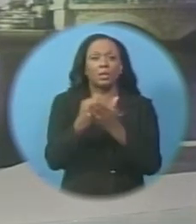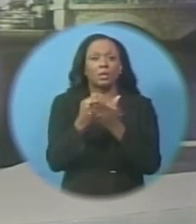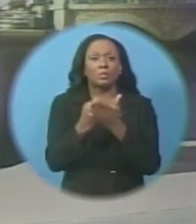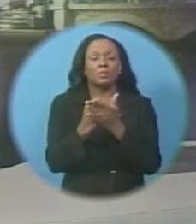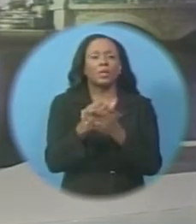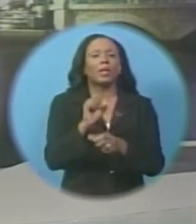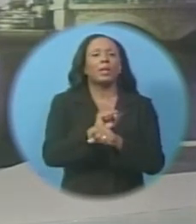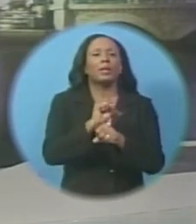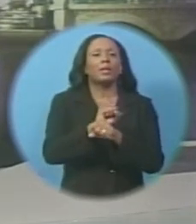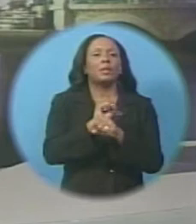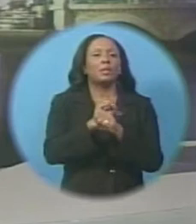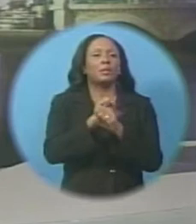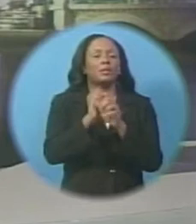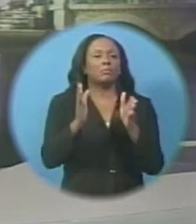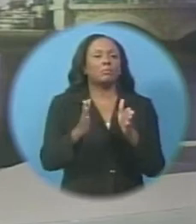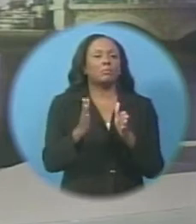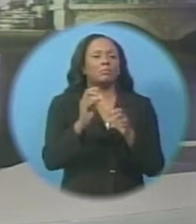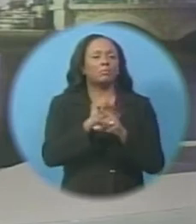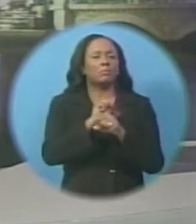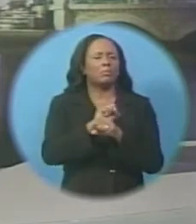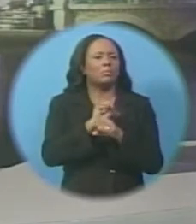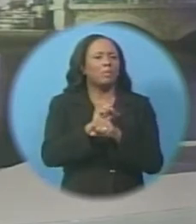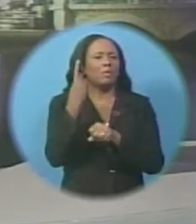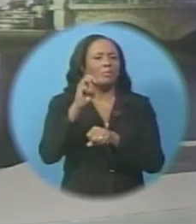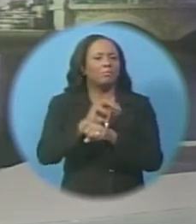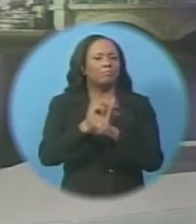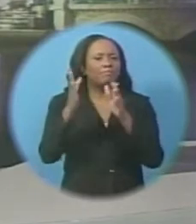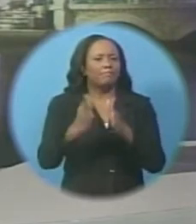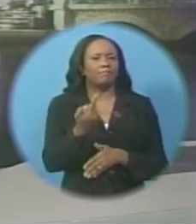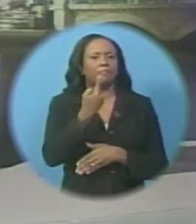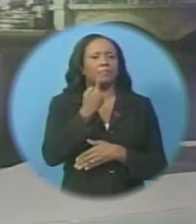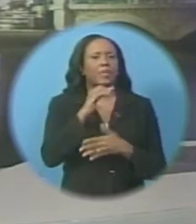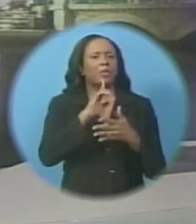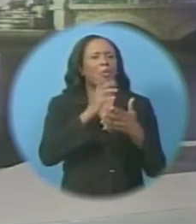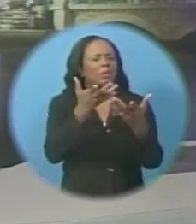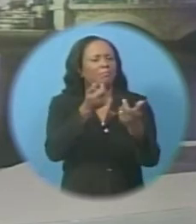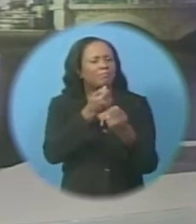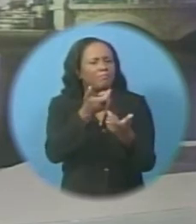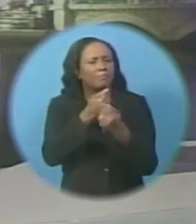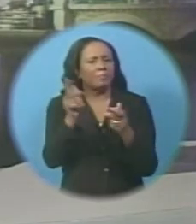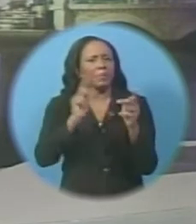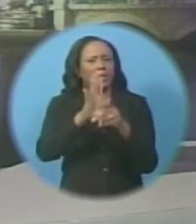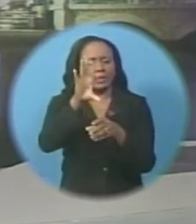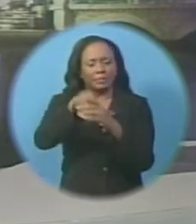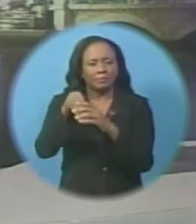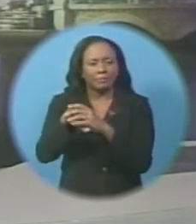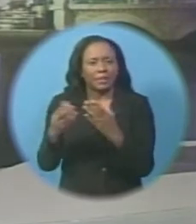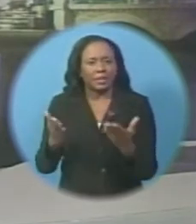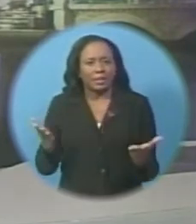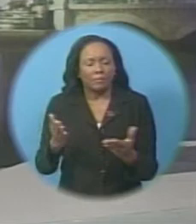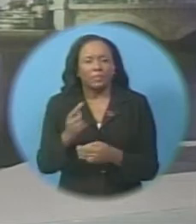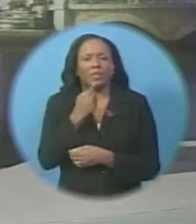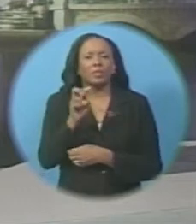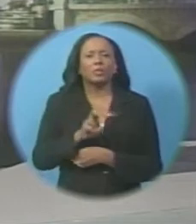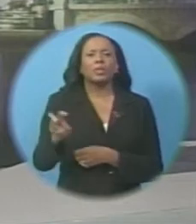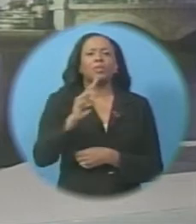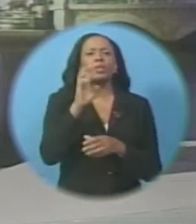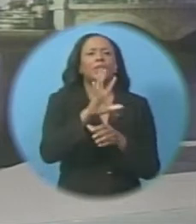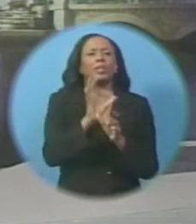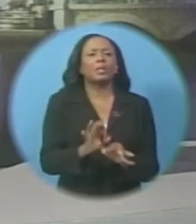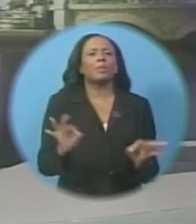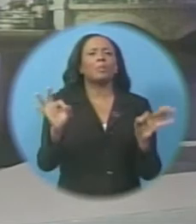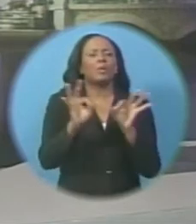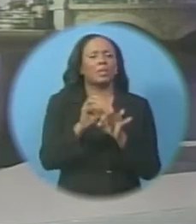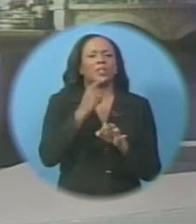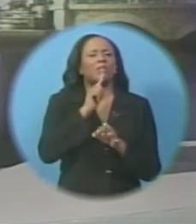Esther Bayasuku says the economy is being transformed to attract investment. Citing tourism as an example, she listed some of